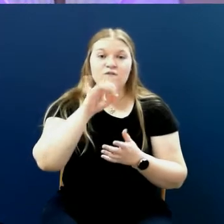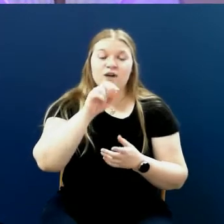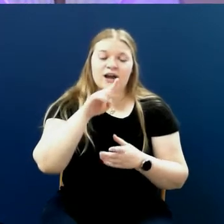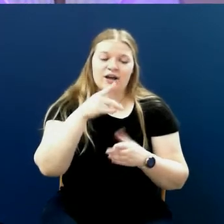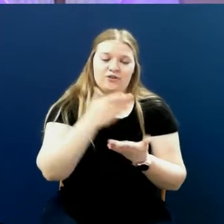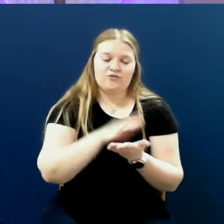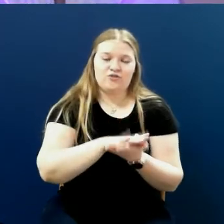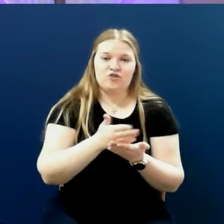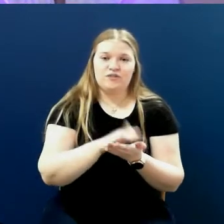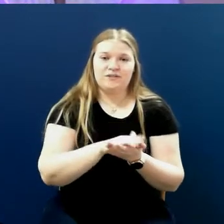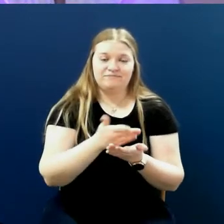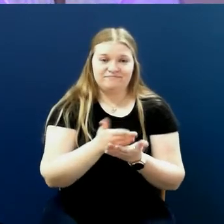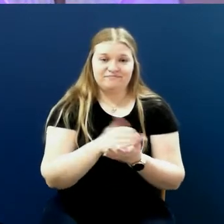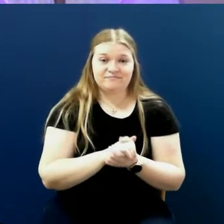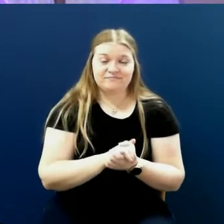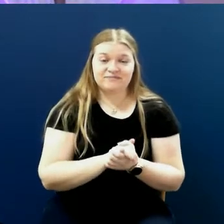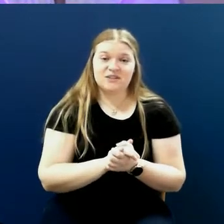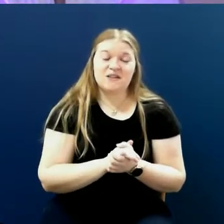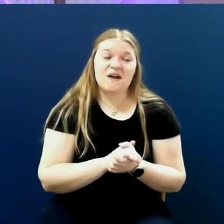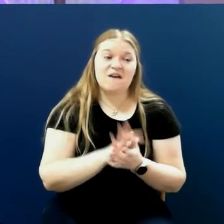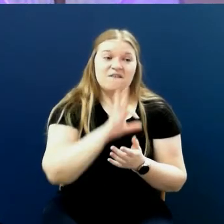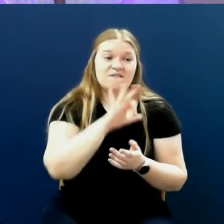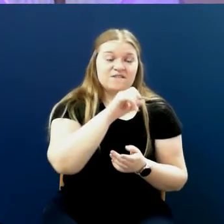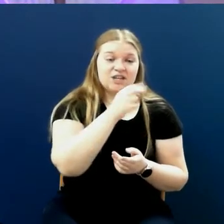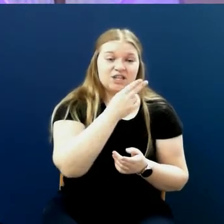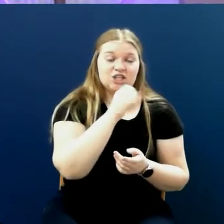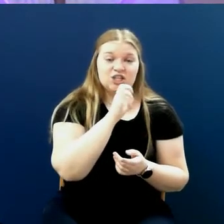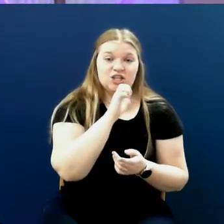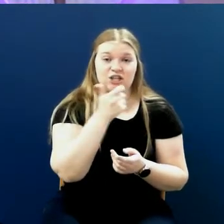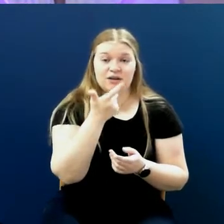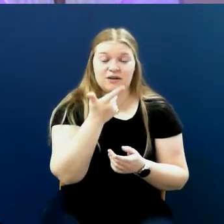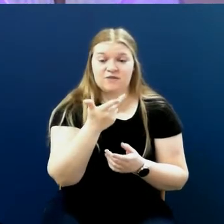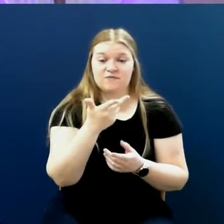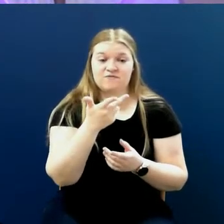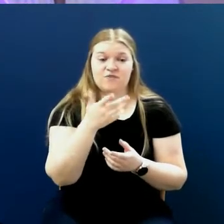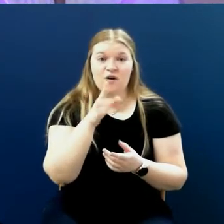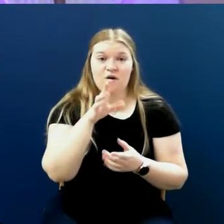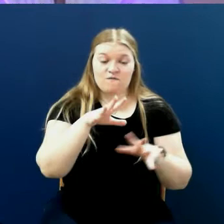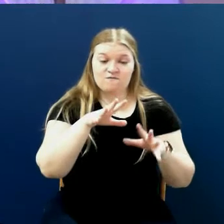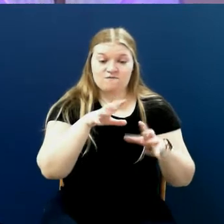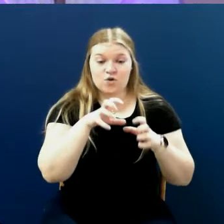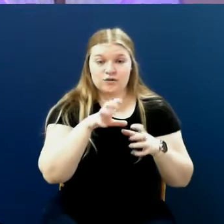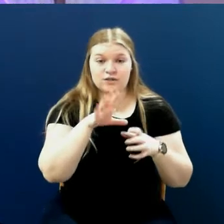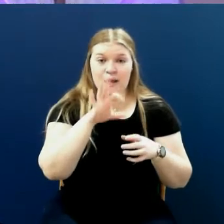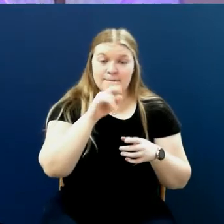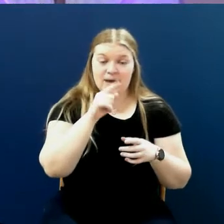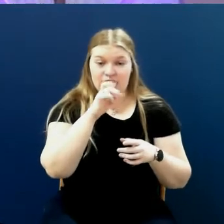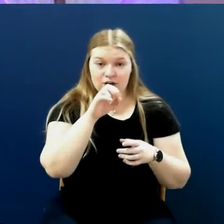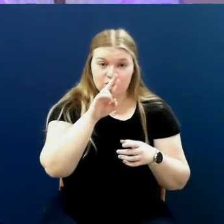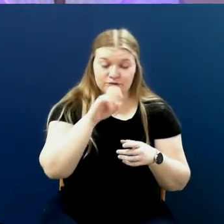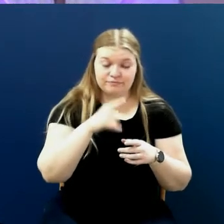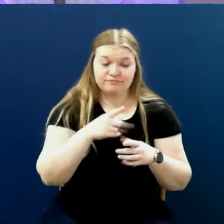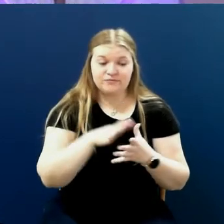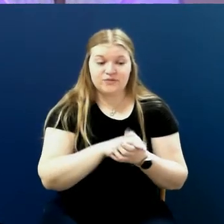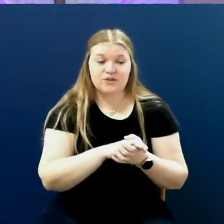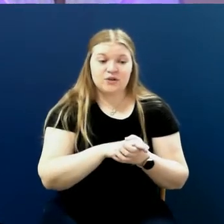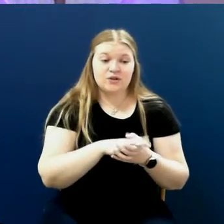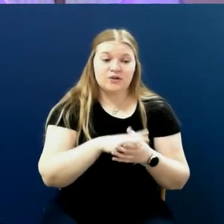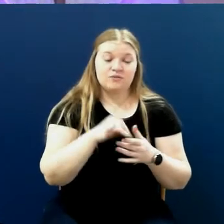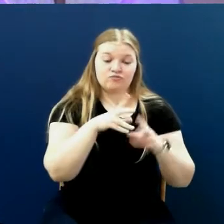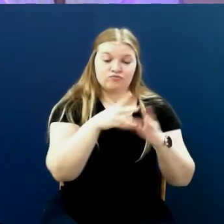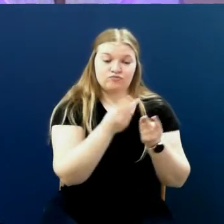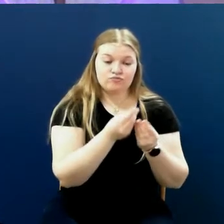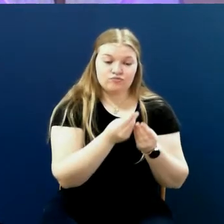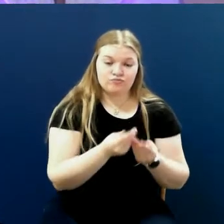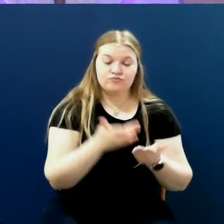In our particular case, the fish didn't come in frozen and battered. We actually thawed the fish out. We battered